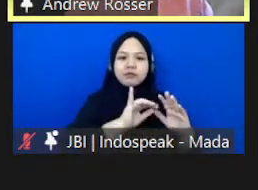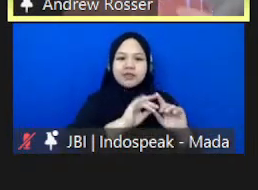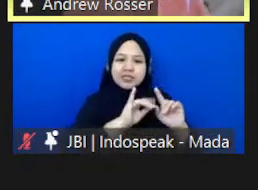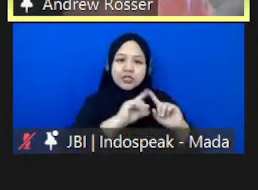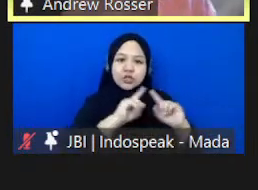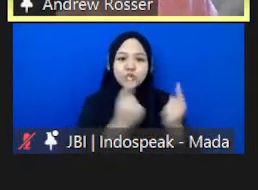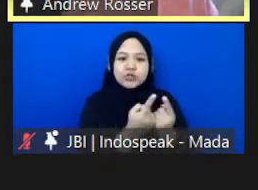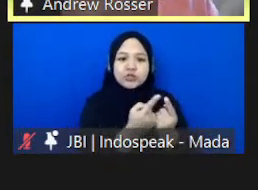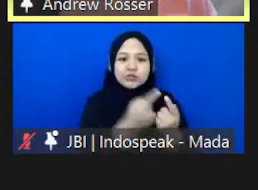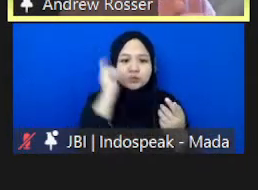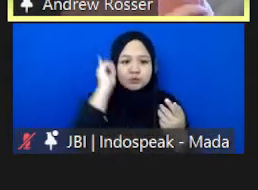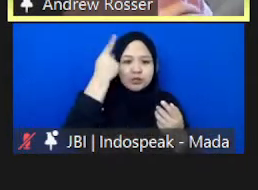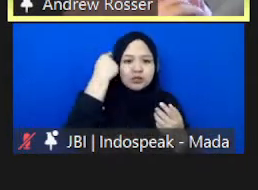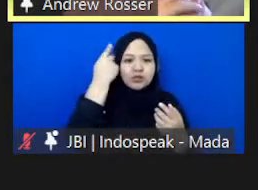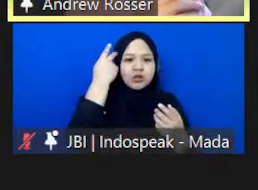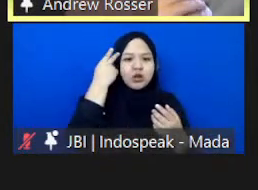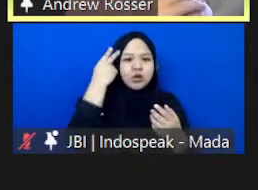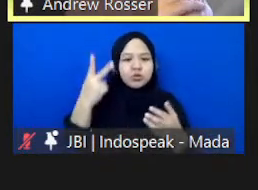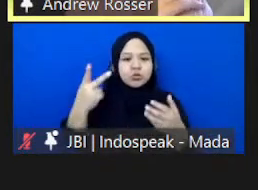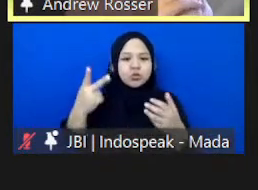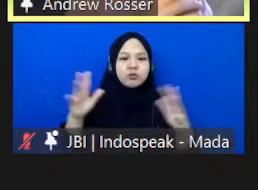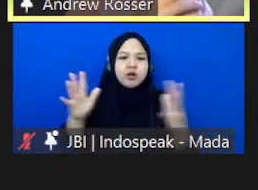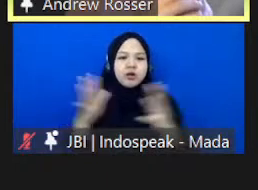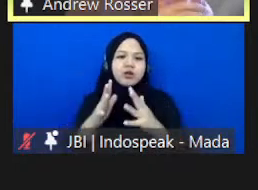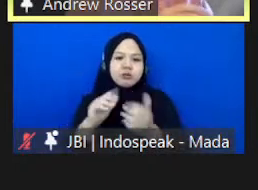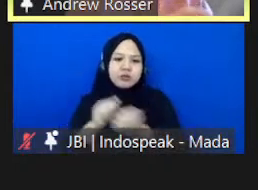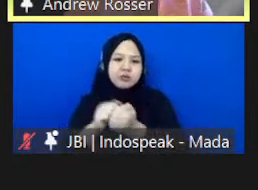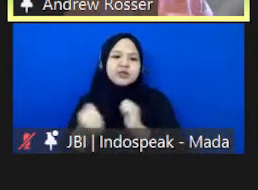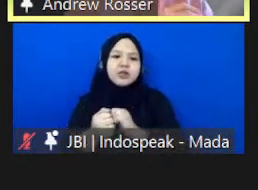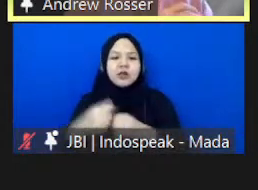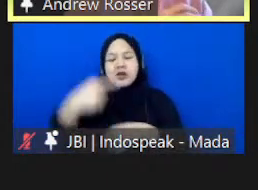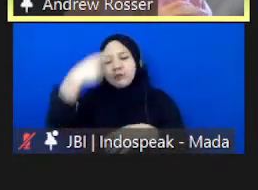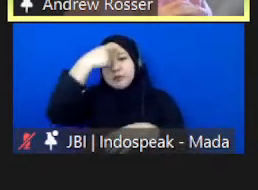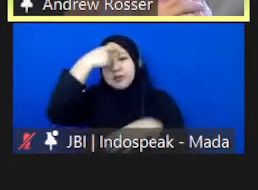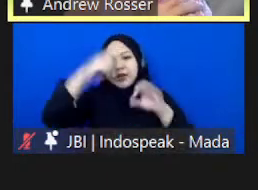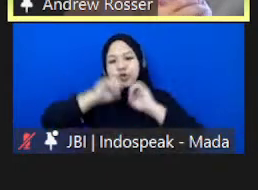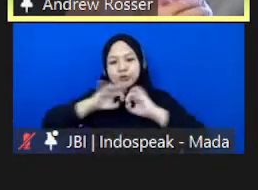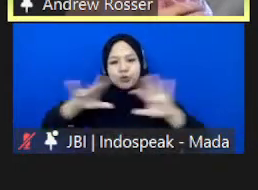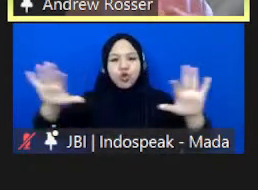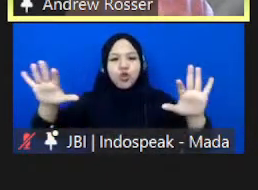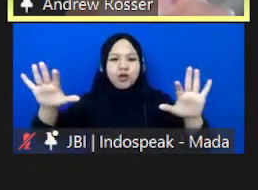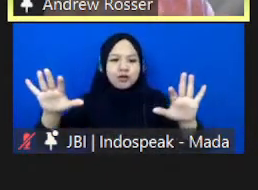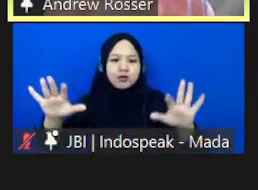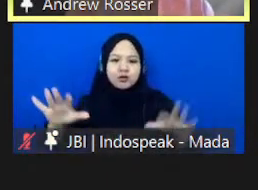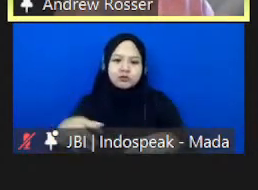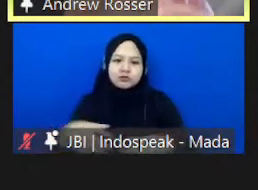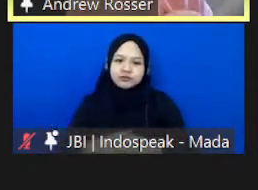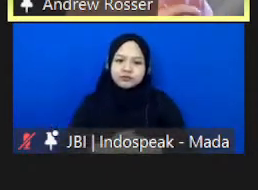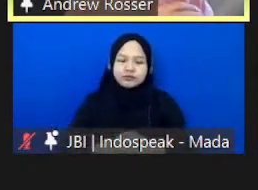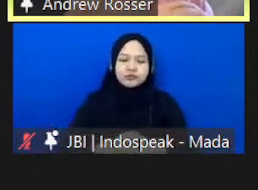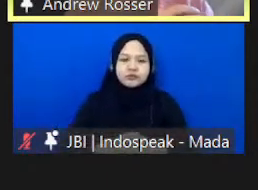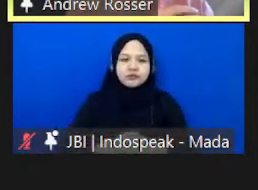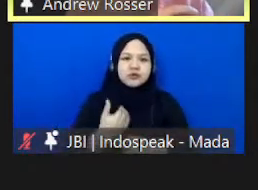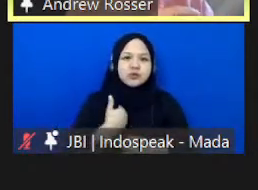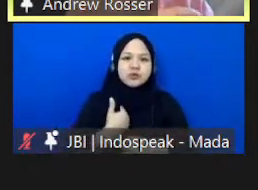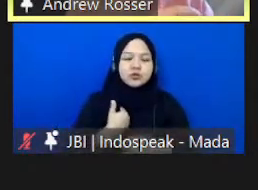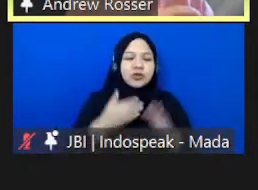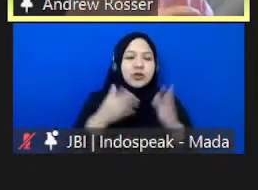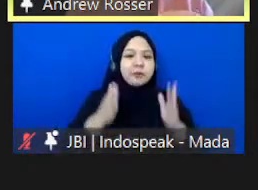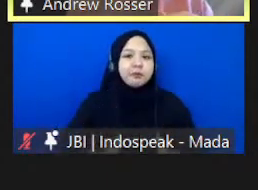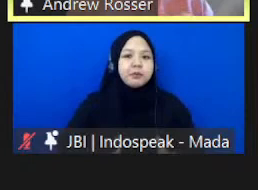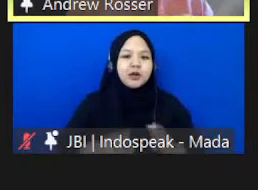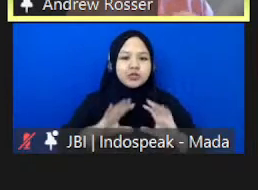And indeed, to some extent, it was taking a leading role globally in the development of frameworks for